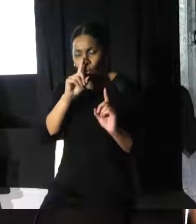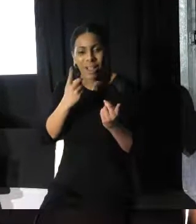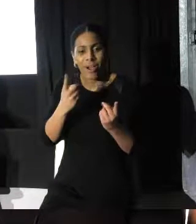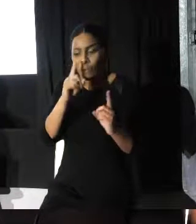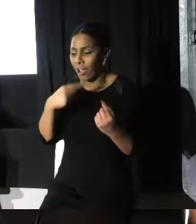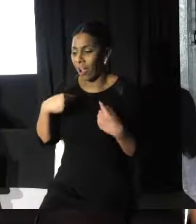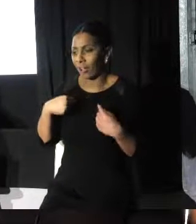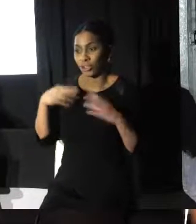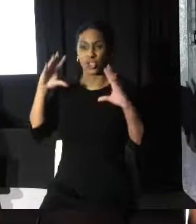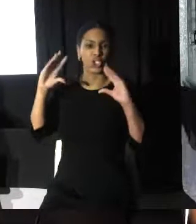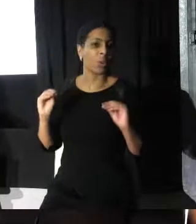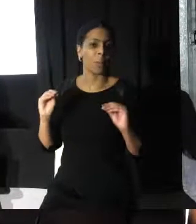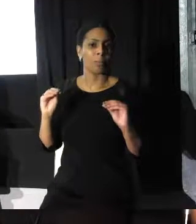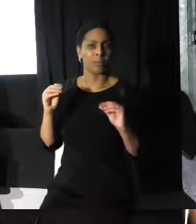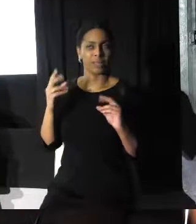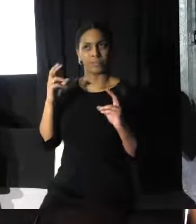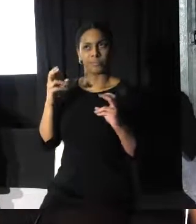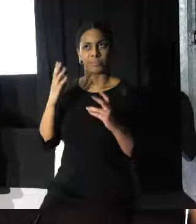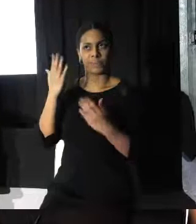historians, though.